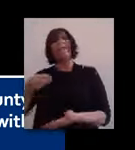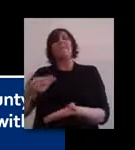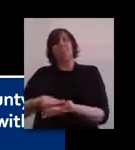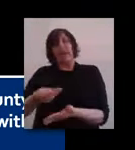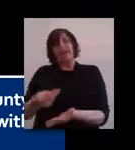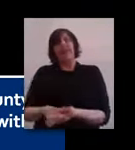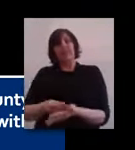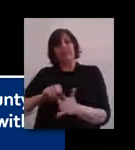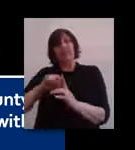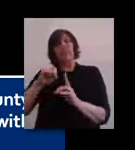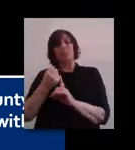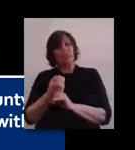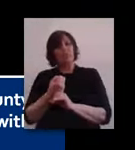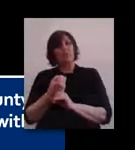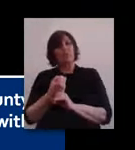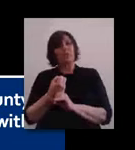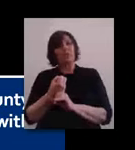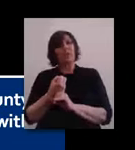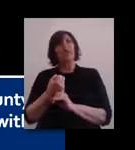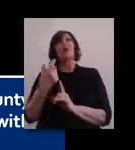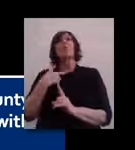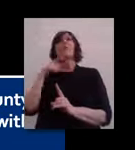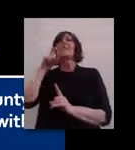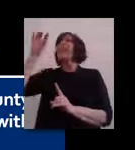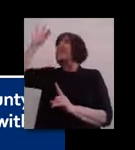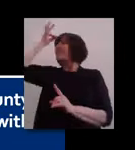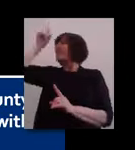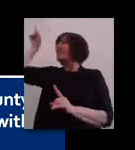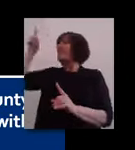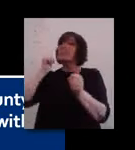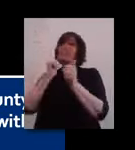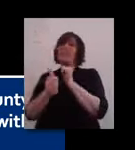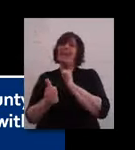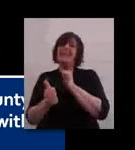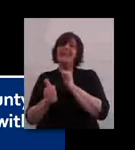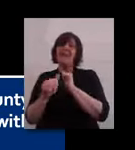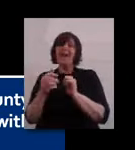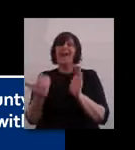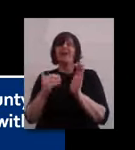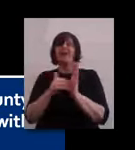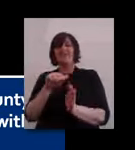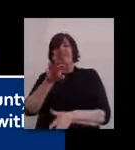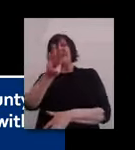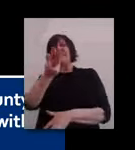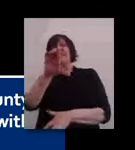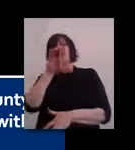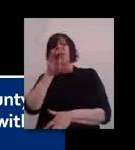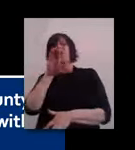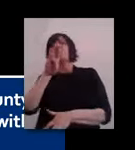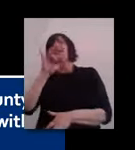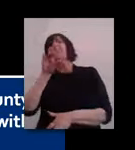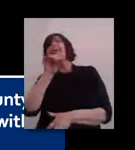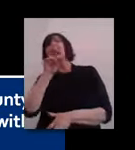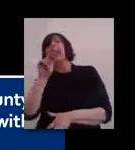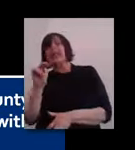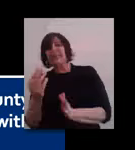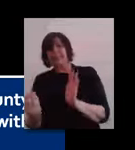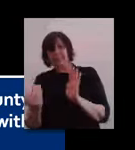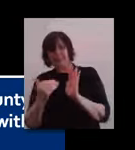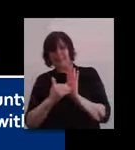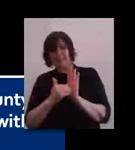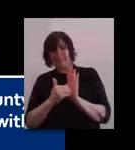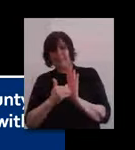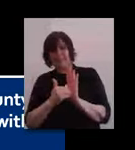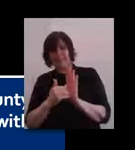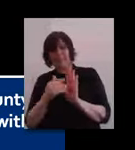we need, the federal government needs to pass another $600 billion at least assistance for just federal governments or local